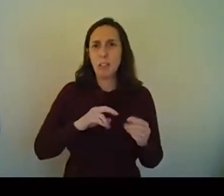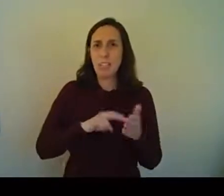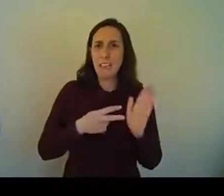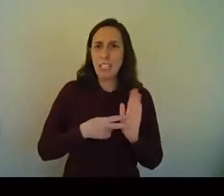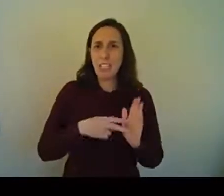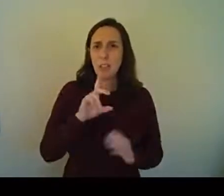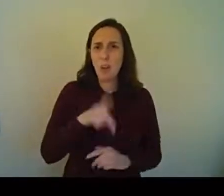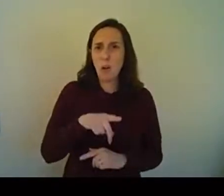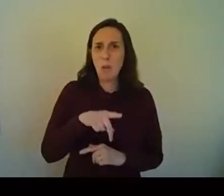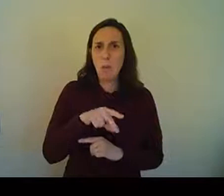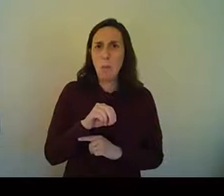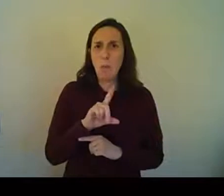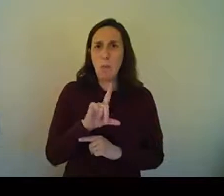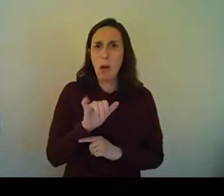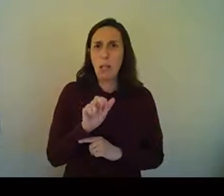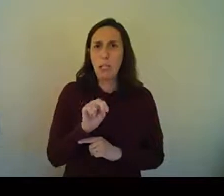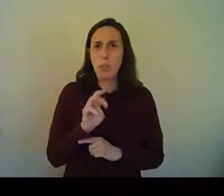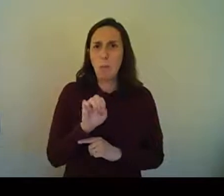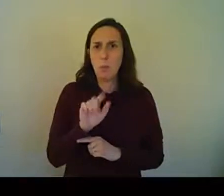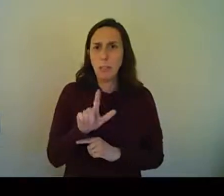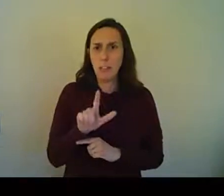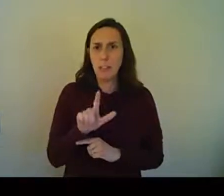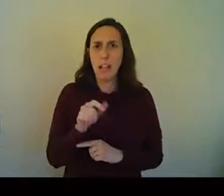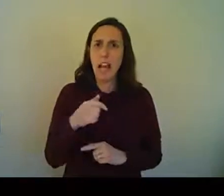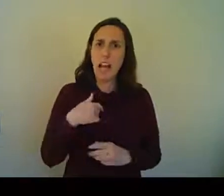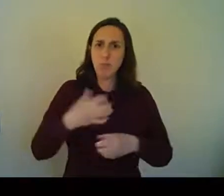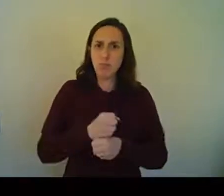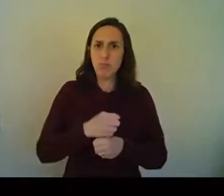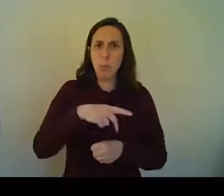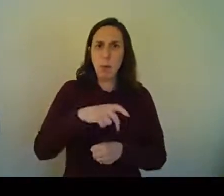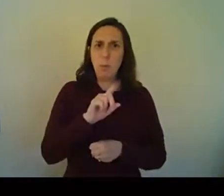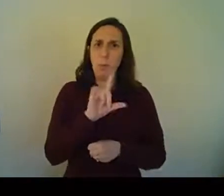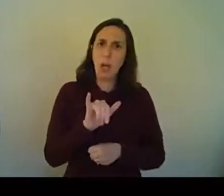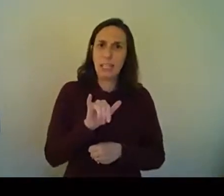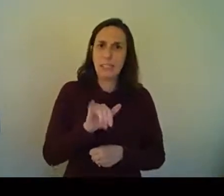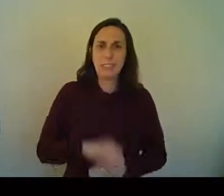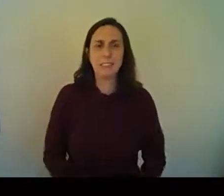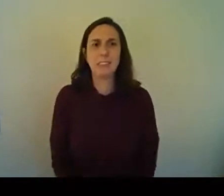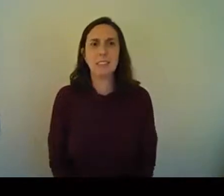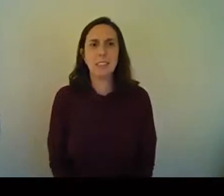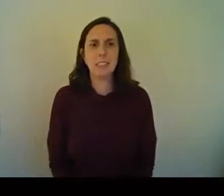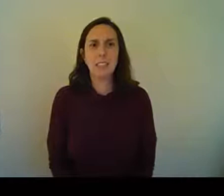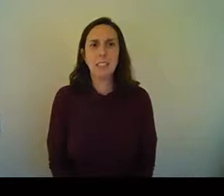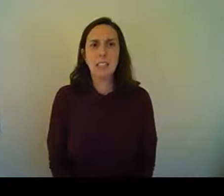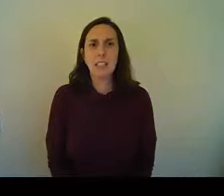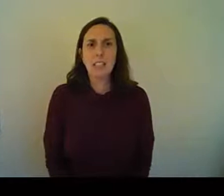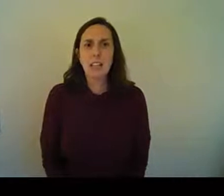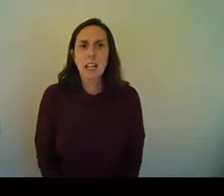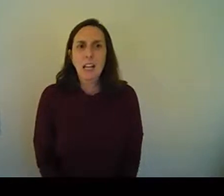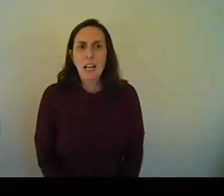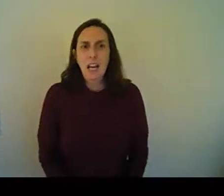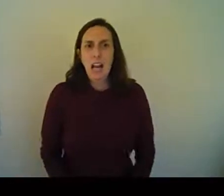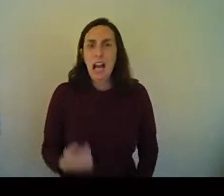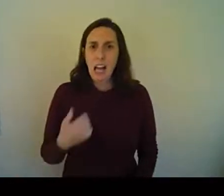limeish green. I'll just put poly here. With some function, I'll give it a big F to distinguish